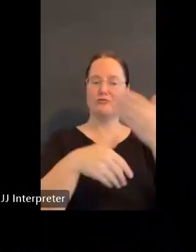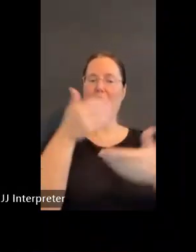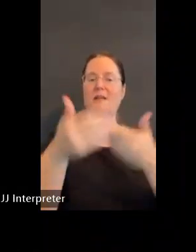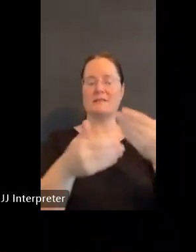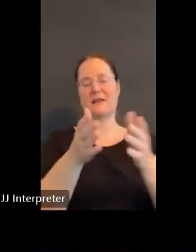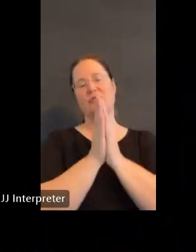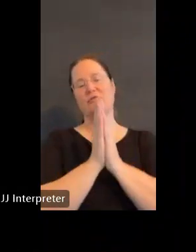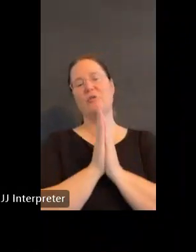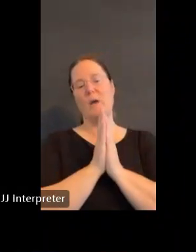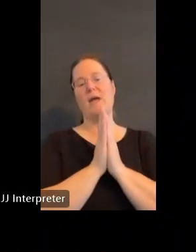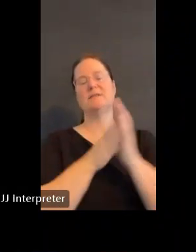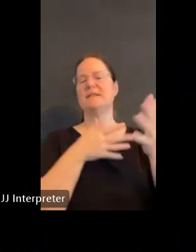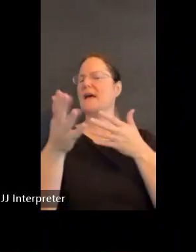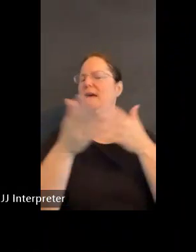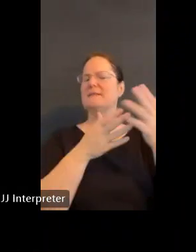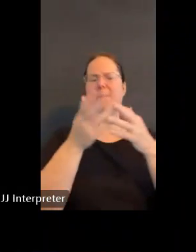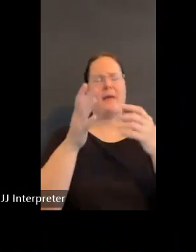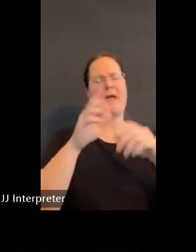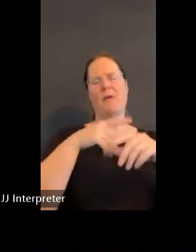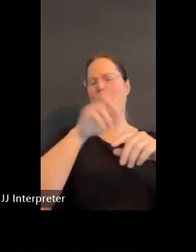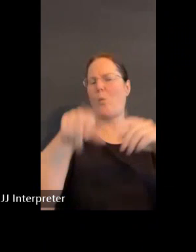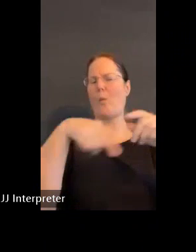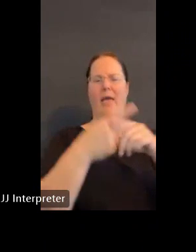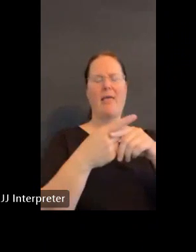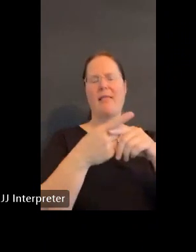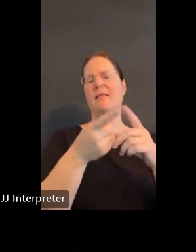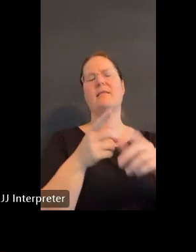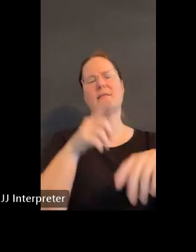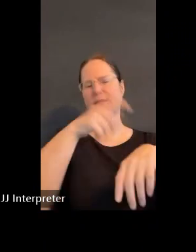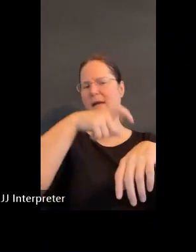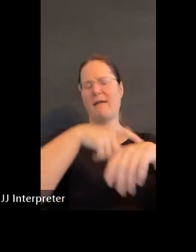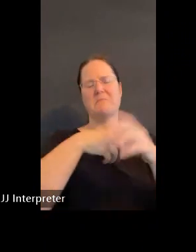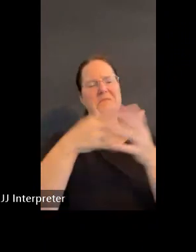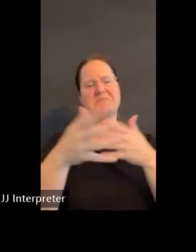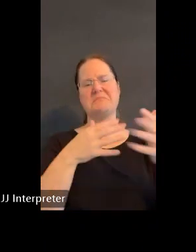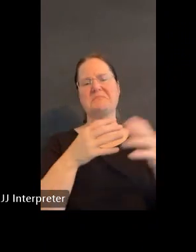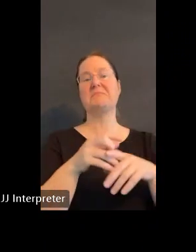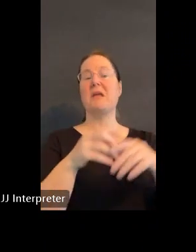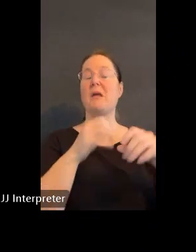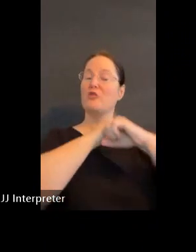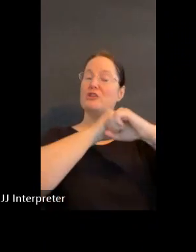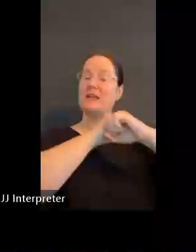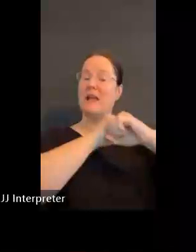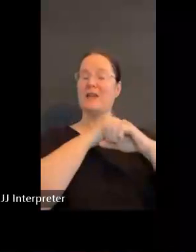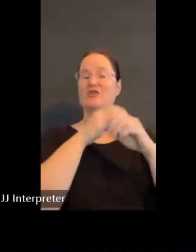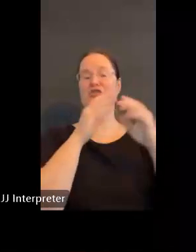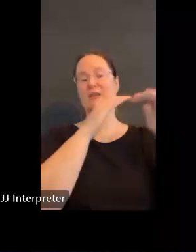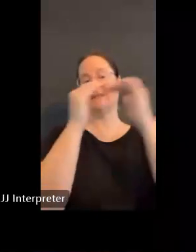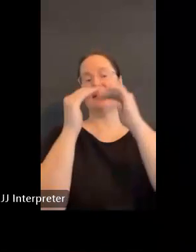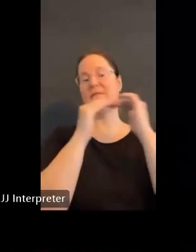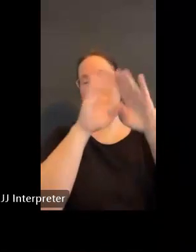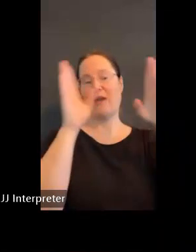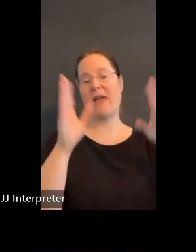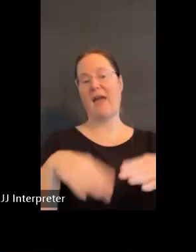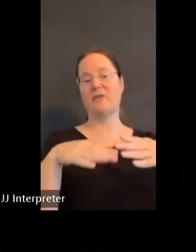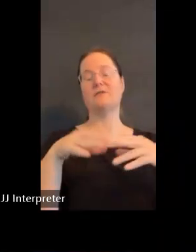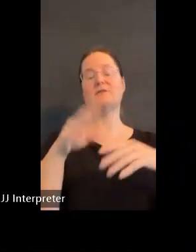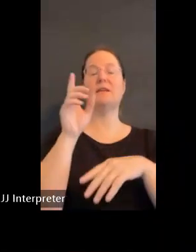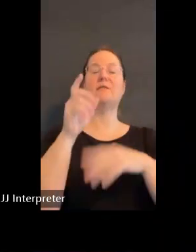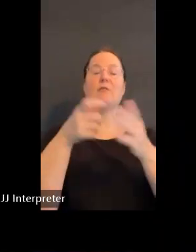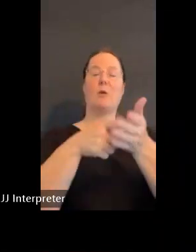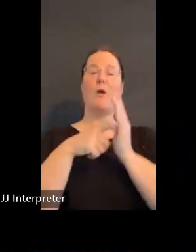are received. Now, fair housing protections, they allow for these requests to be either made in writing